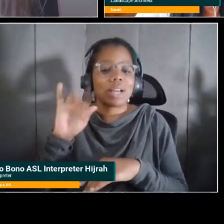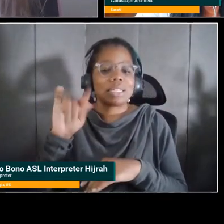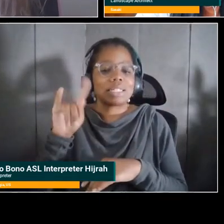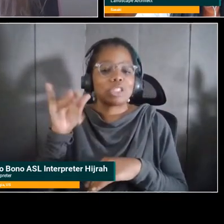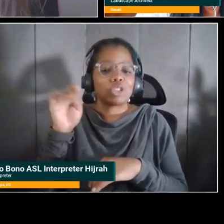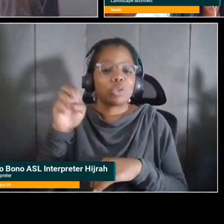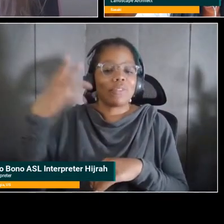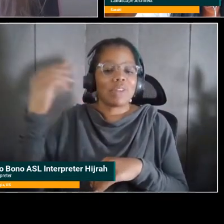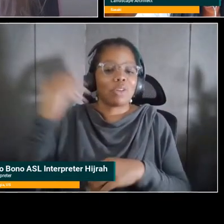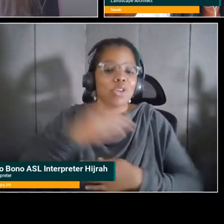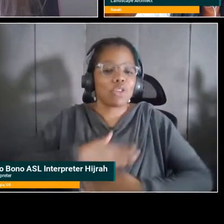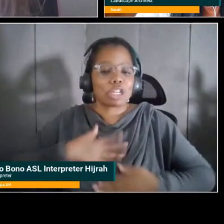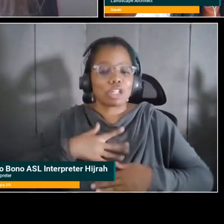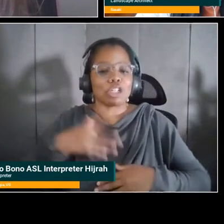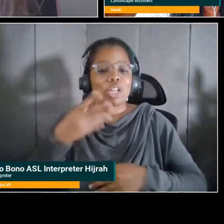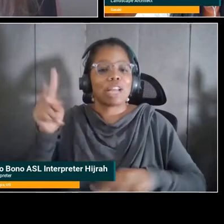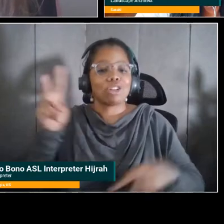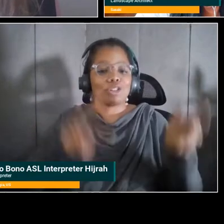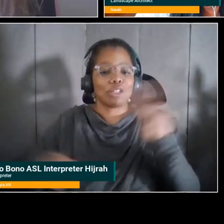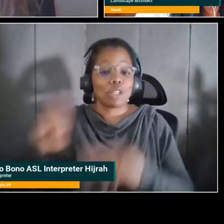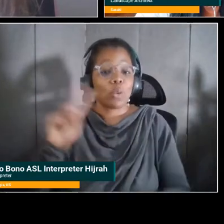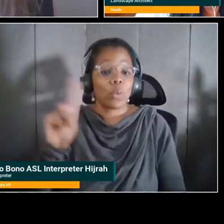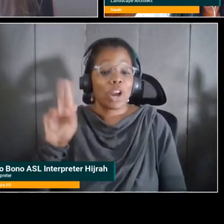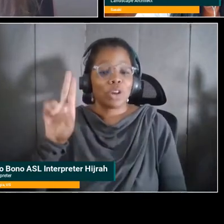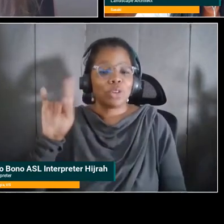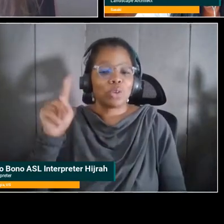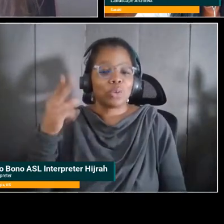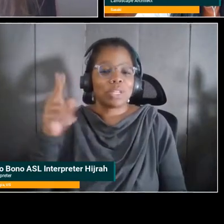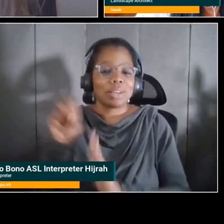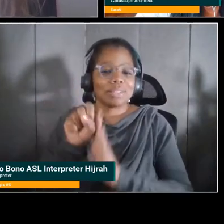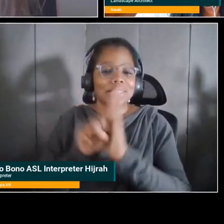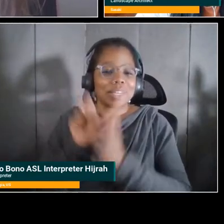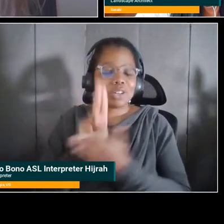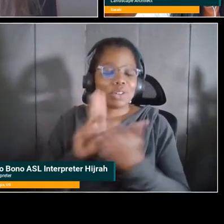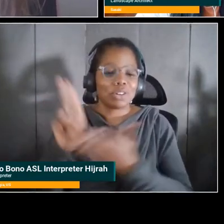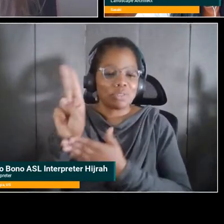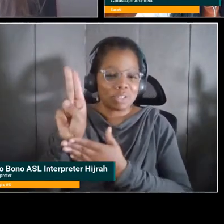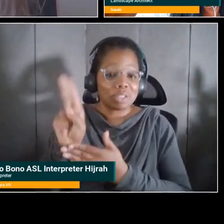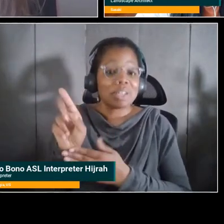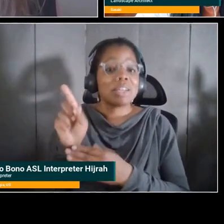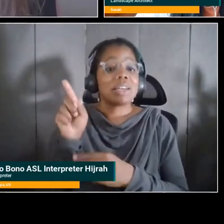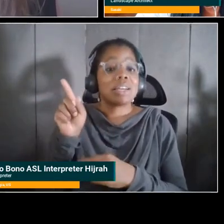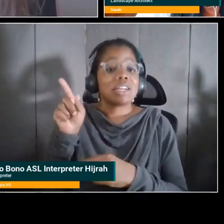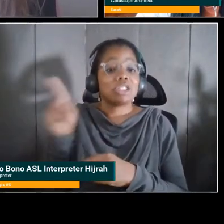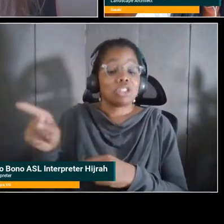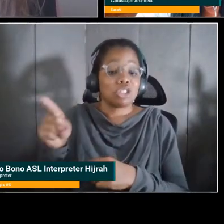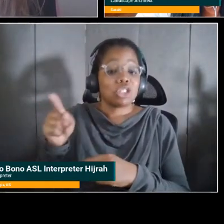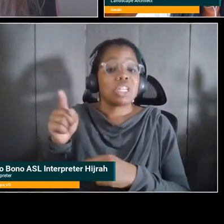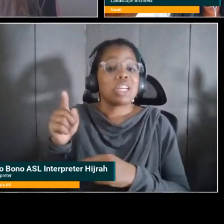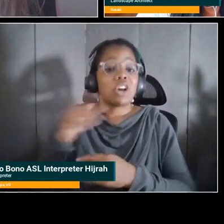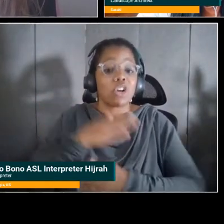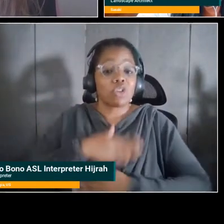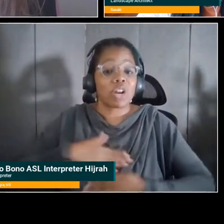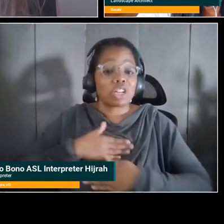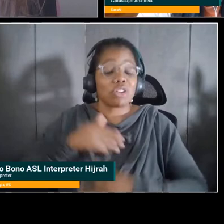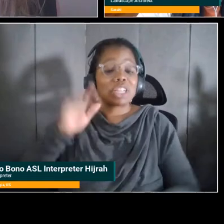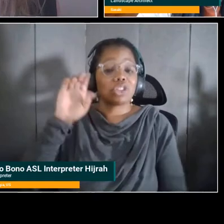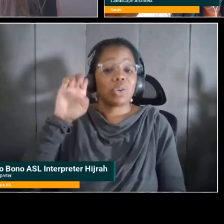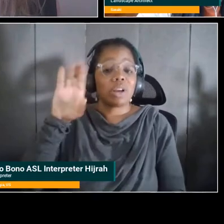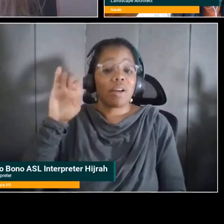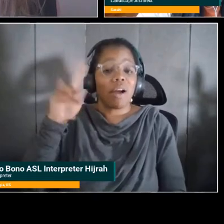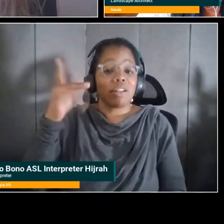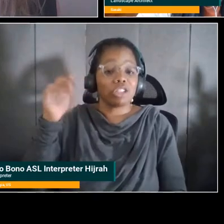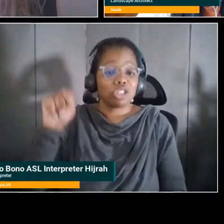Recreation and Tourism at Utah State University. Anna is a recreation ecologist who works to address challenges faced by